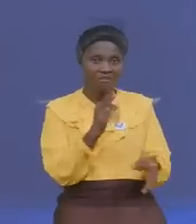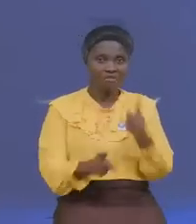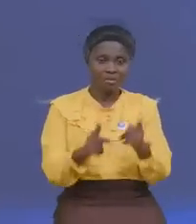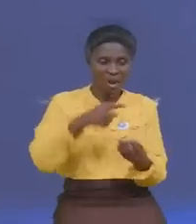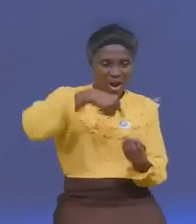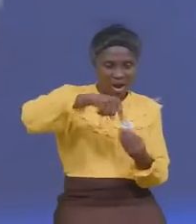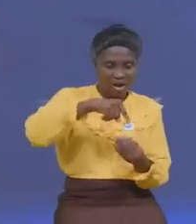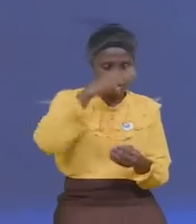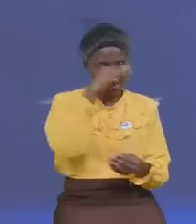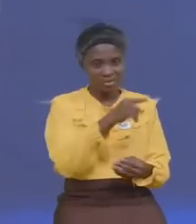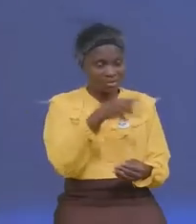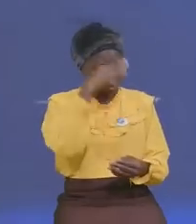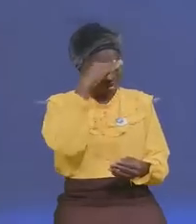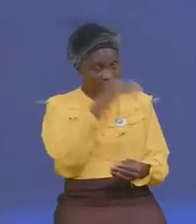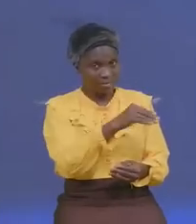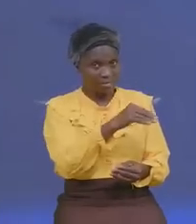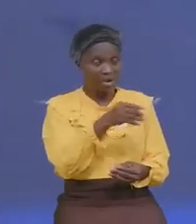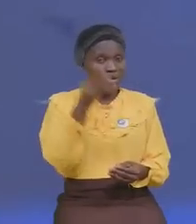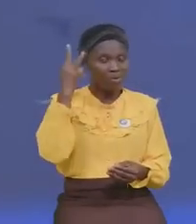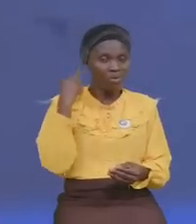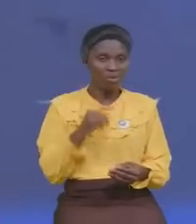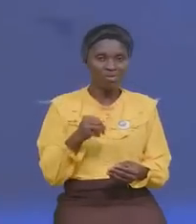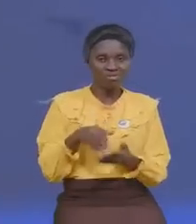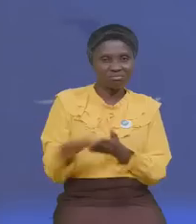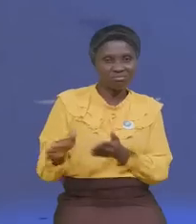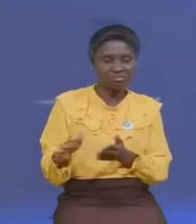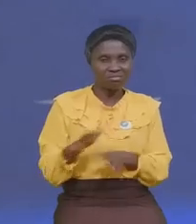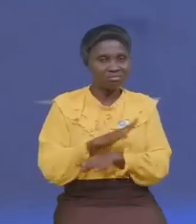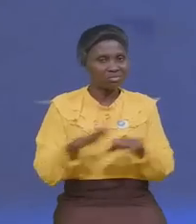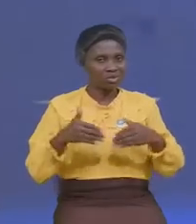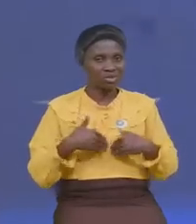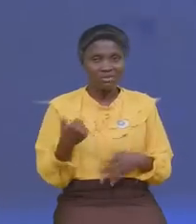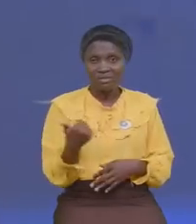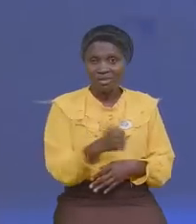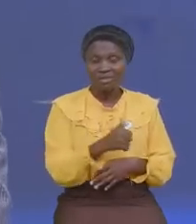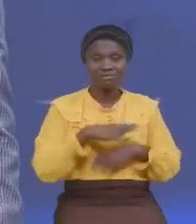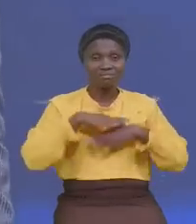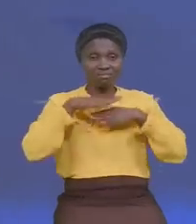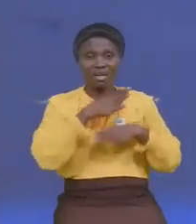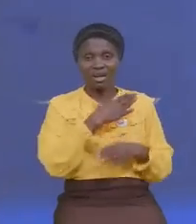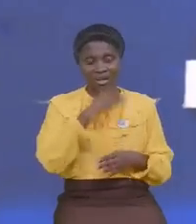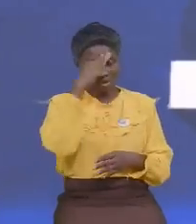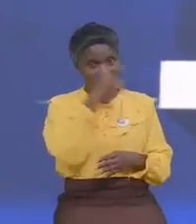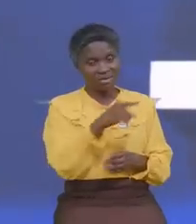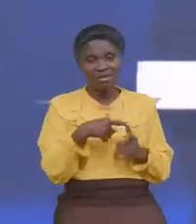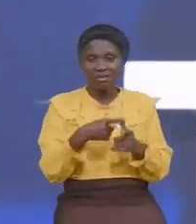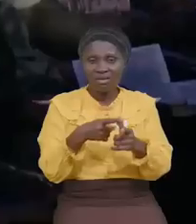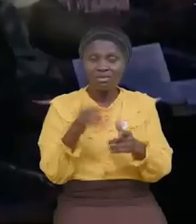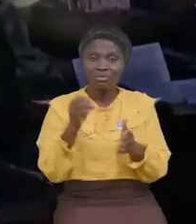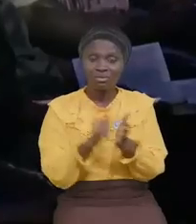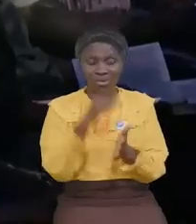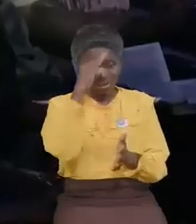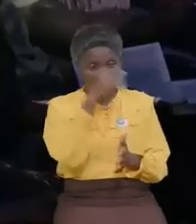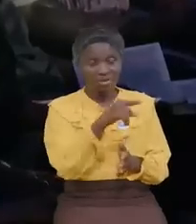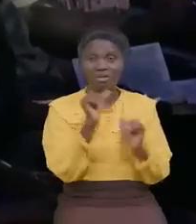rejected. He didn't have any satisfaction, and he ran so that he could see Jesus.